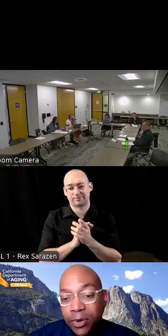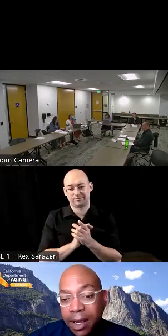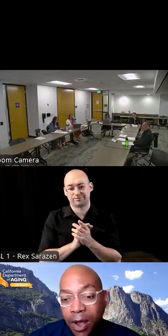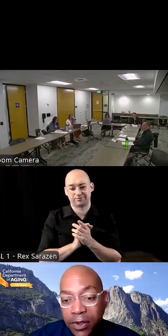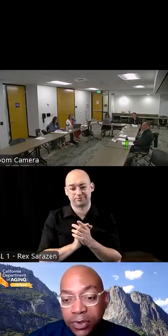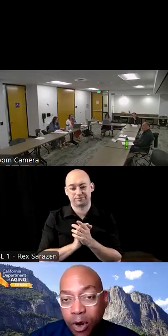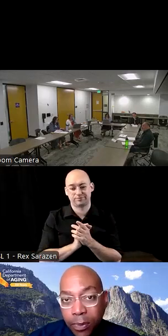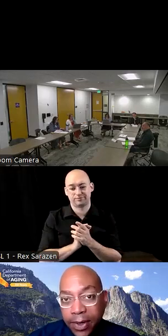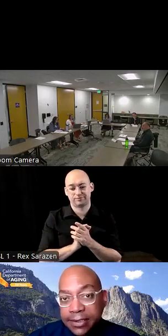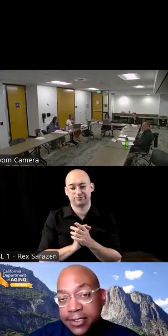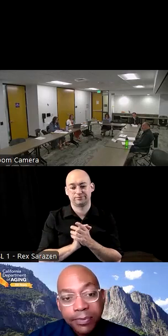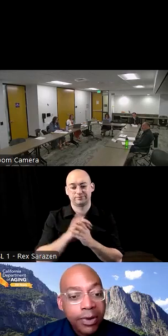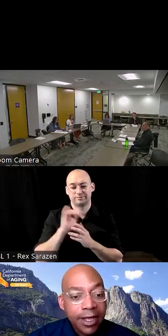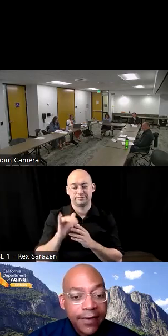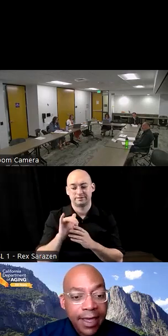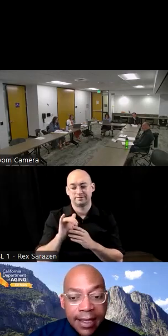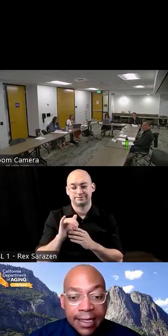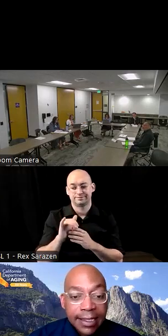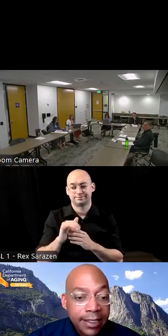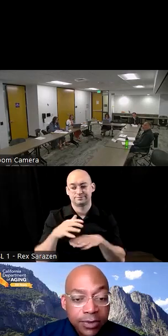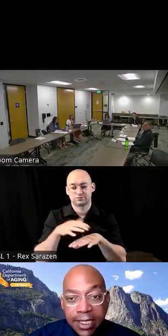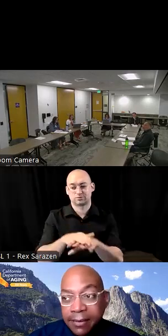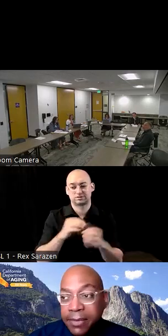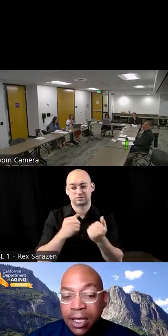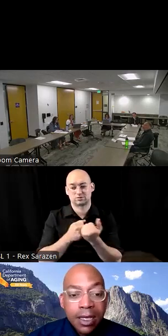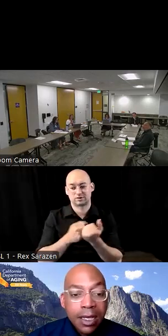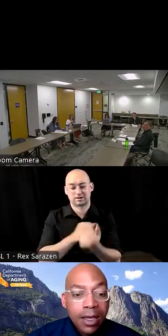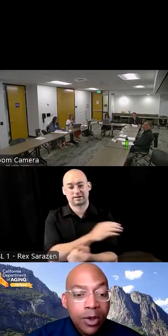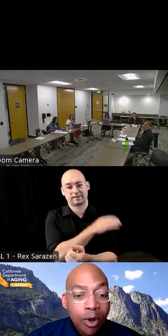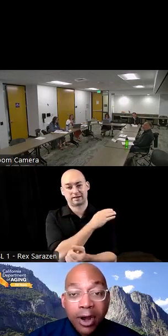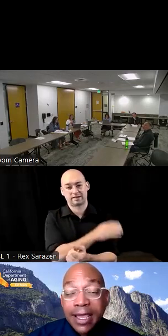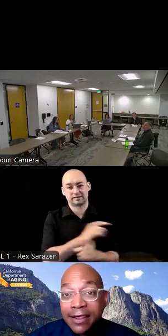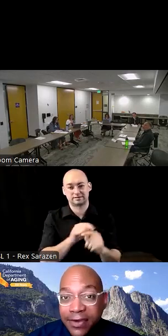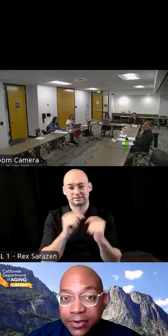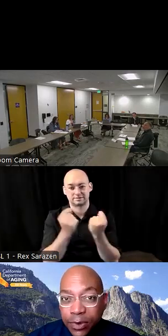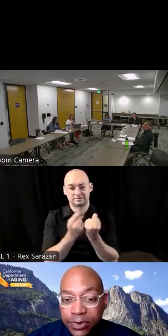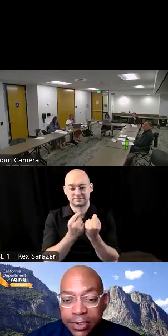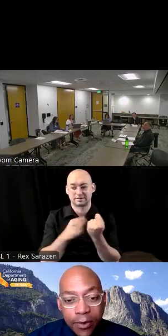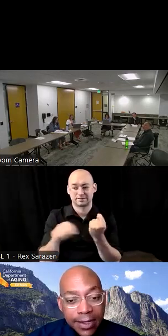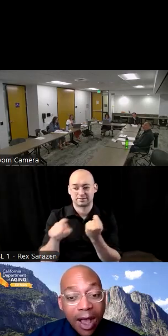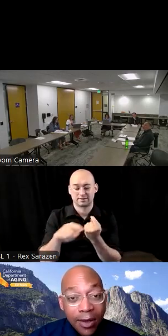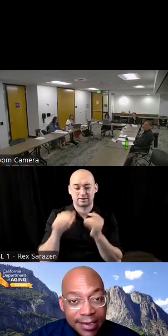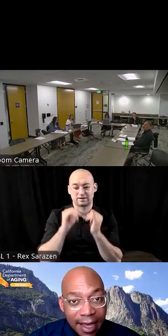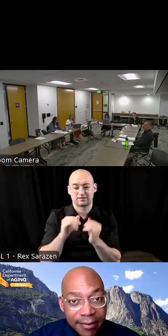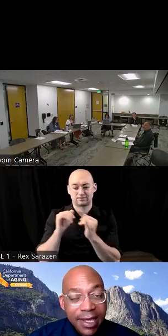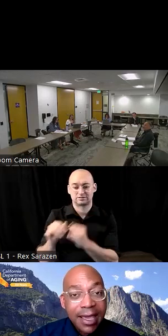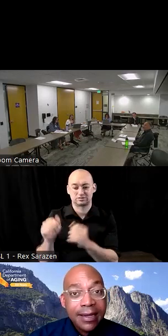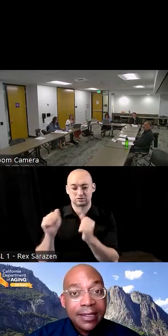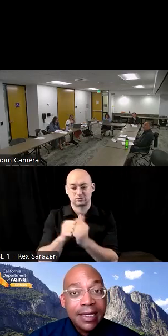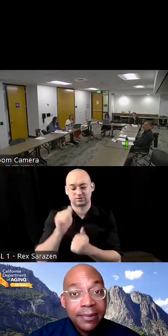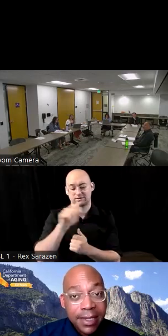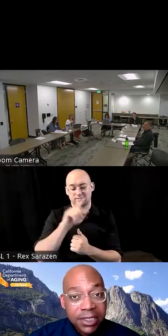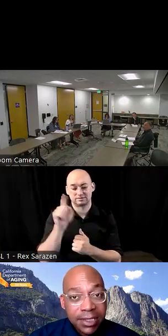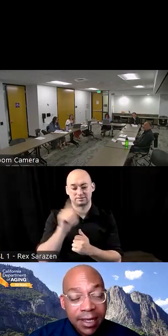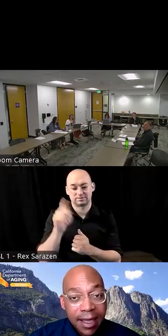which the program also incorporates the support of a clinical team who are individuals with Alzheimer's